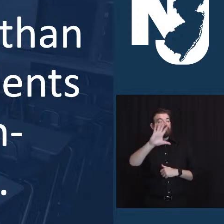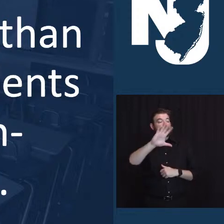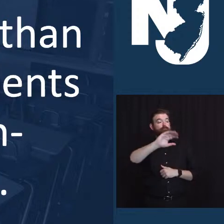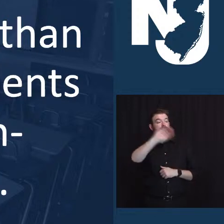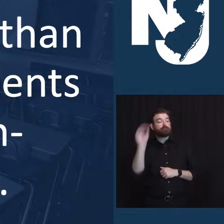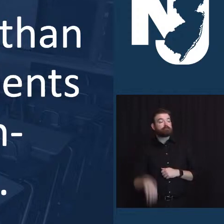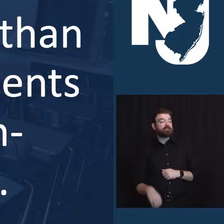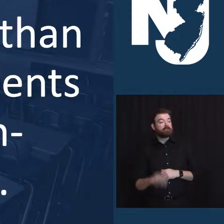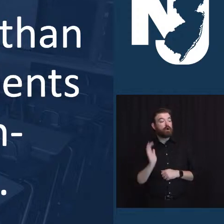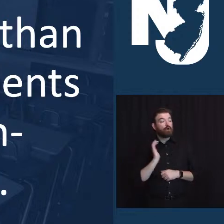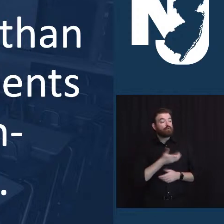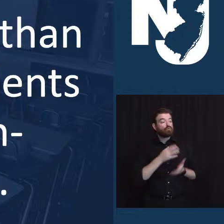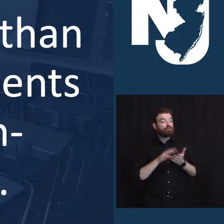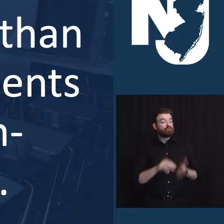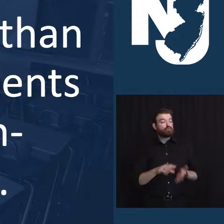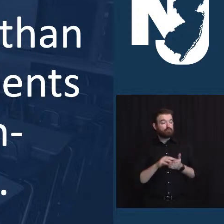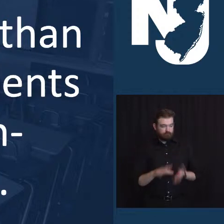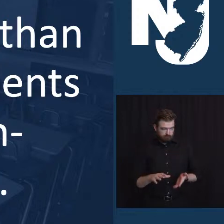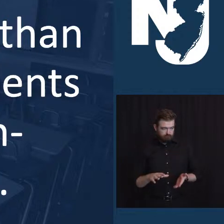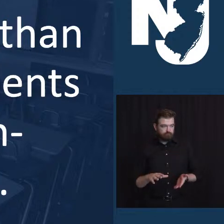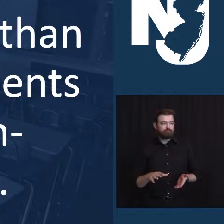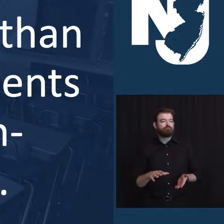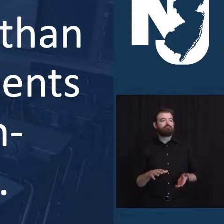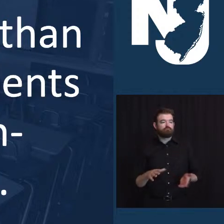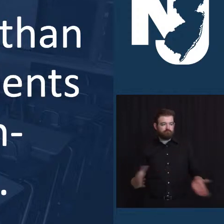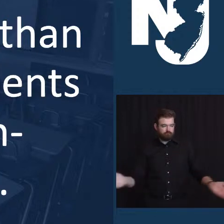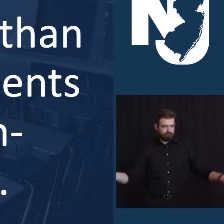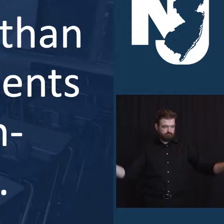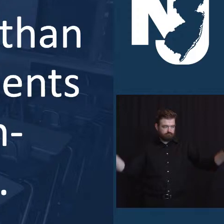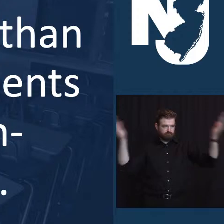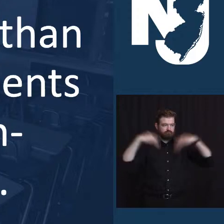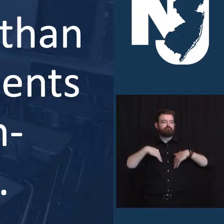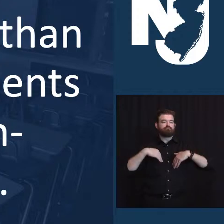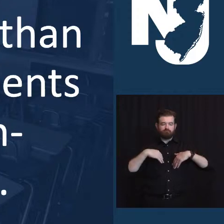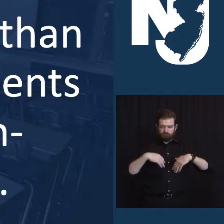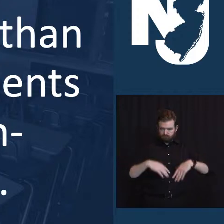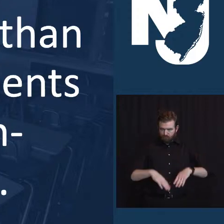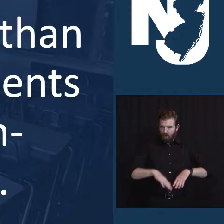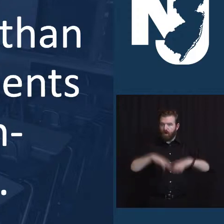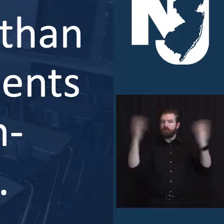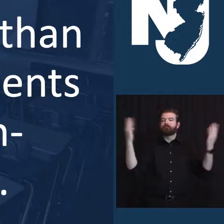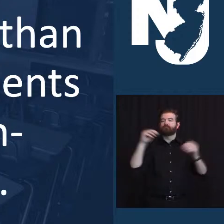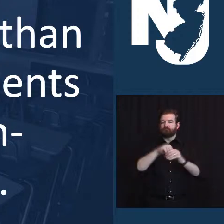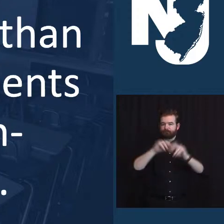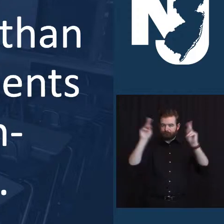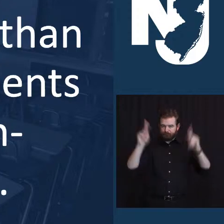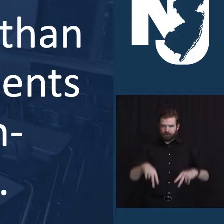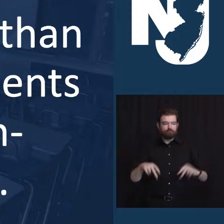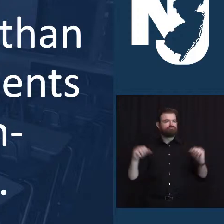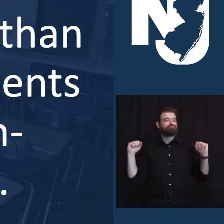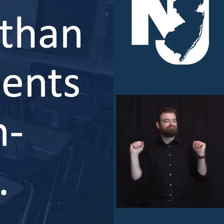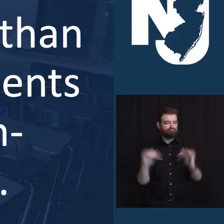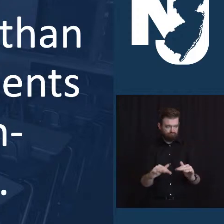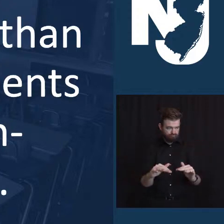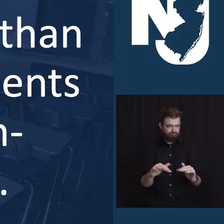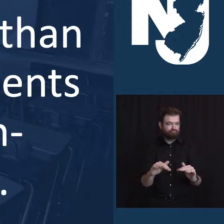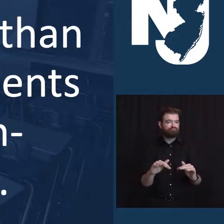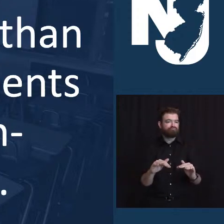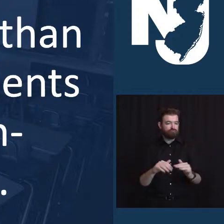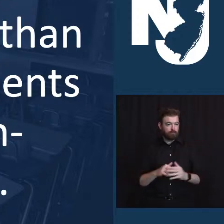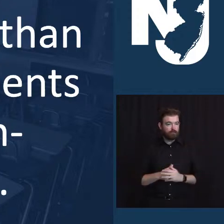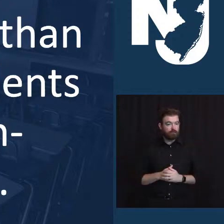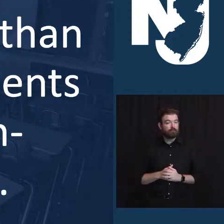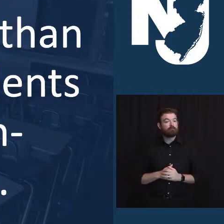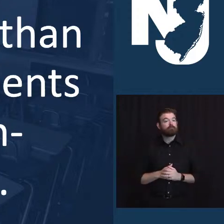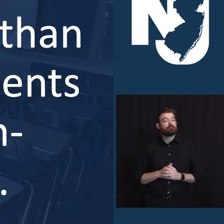part-time. 400 districts are back for full in-person instruction, while 363